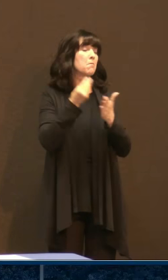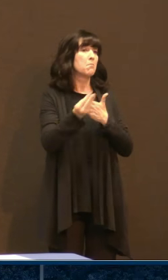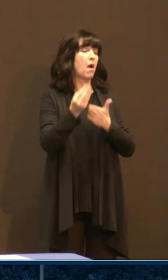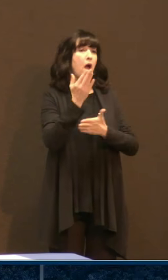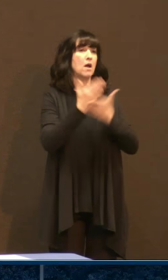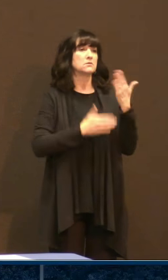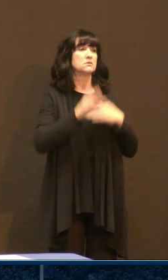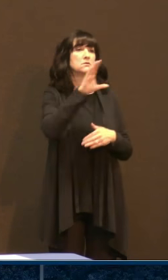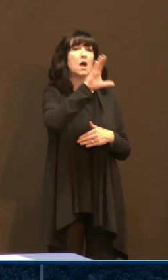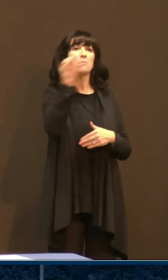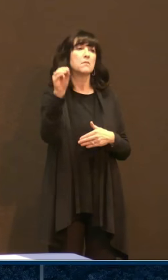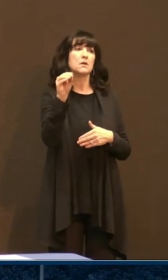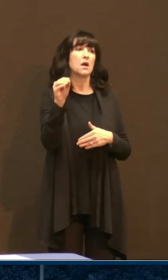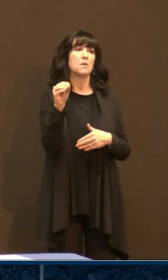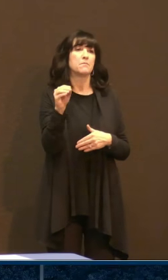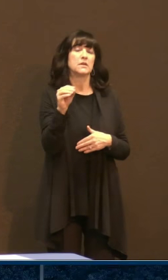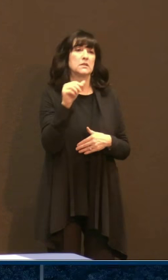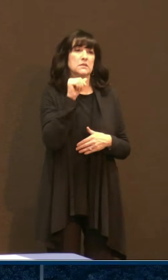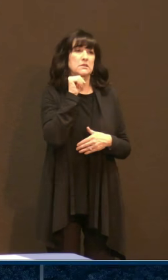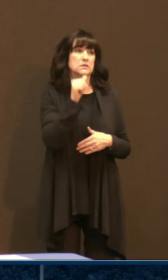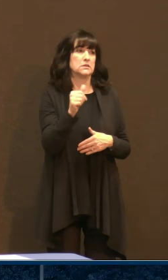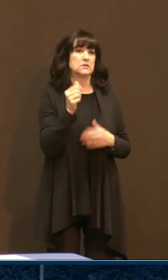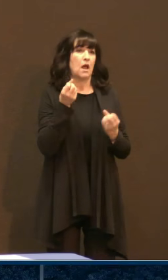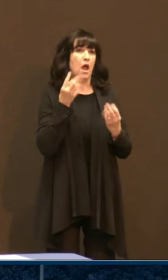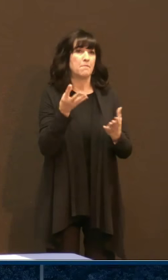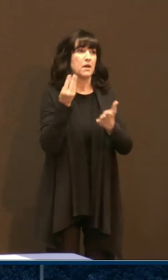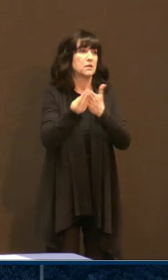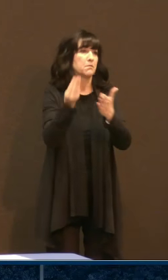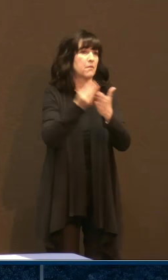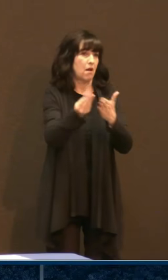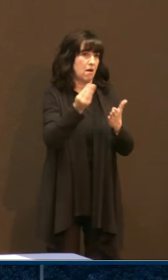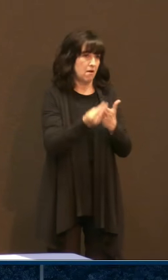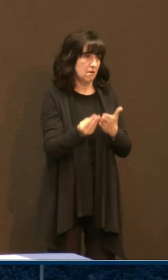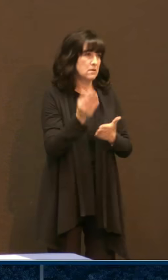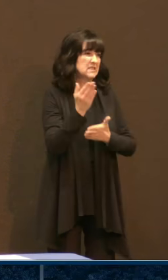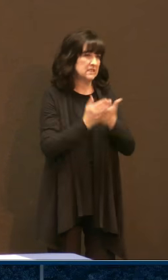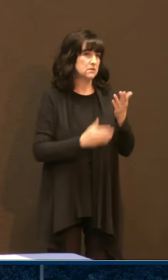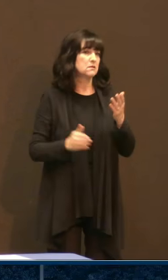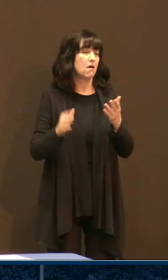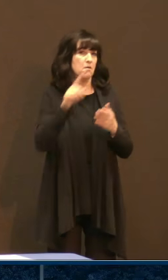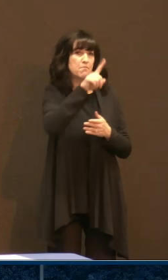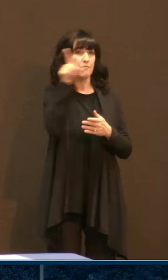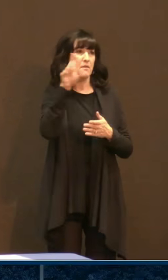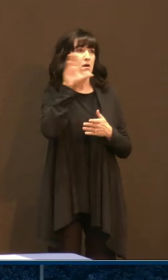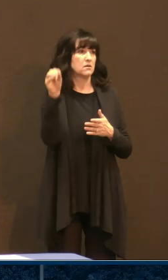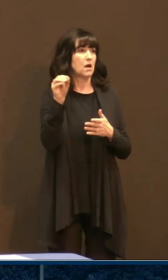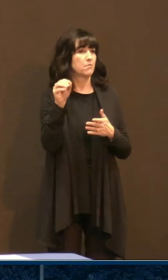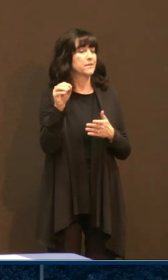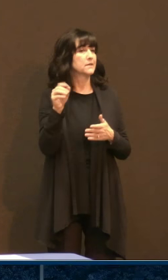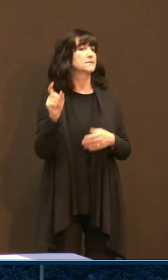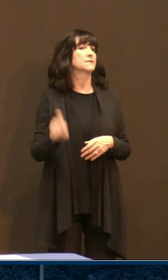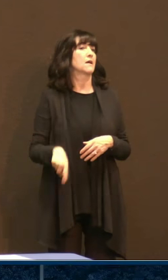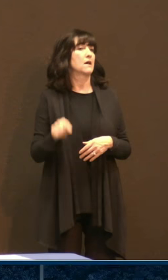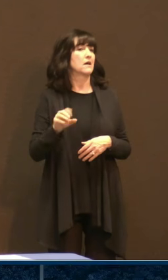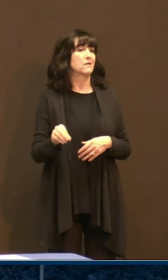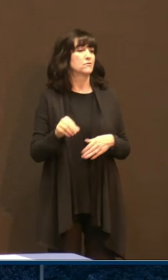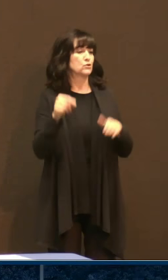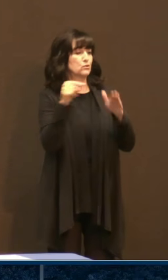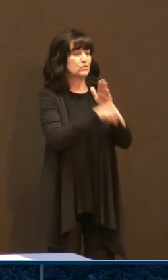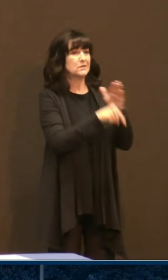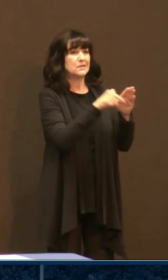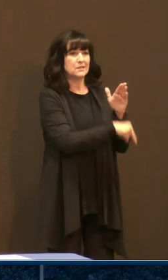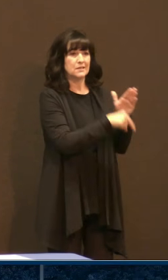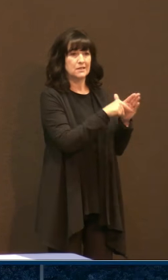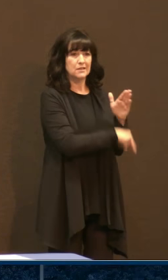have had to take some birds down already, significant numbers of those birds. And what that does is